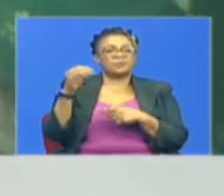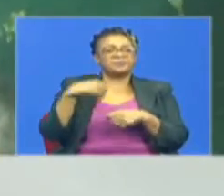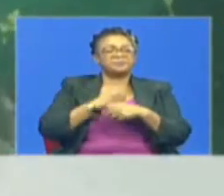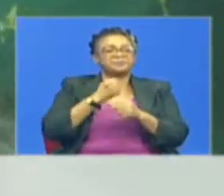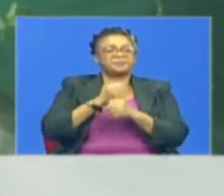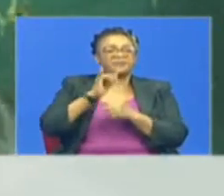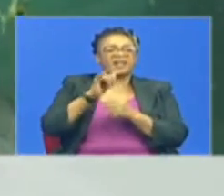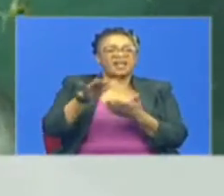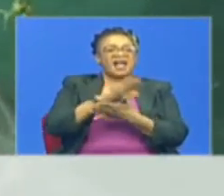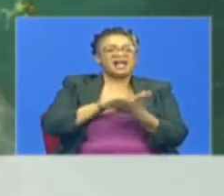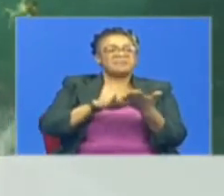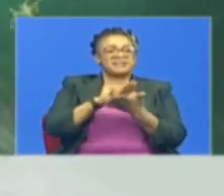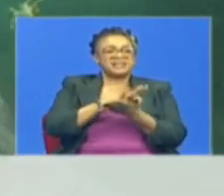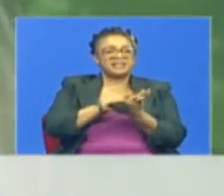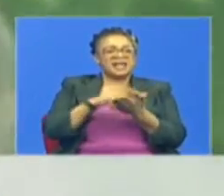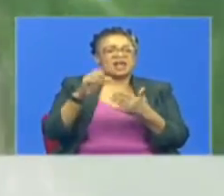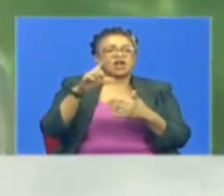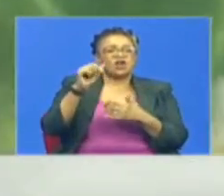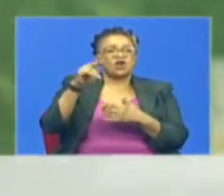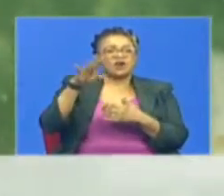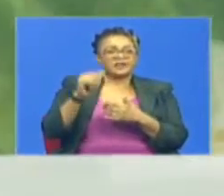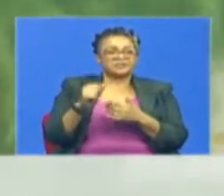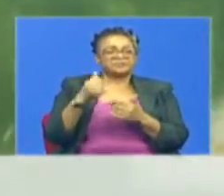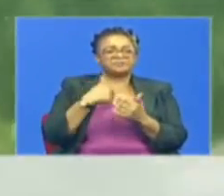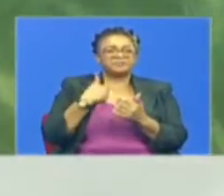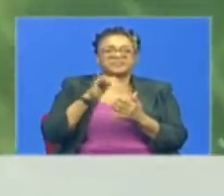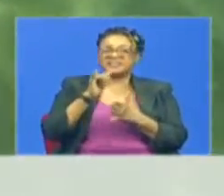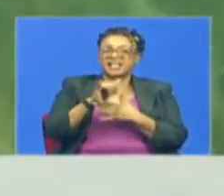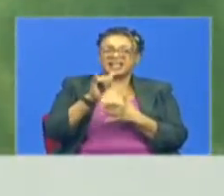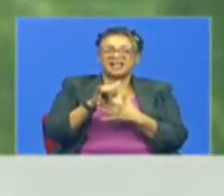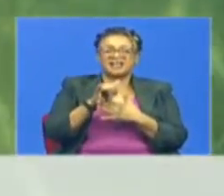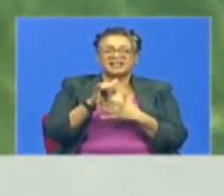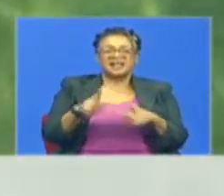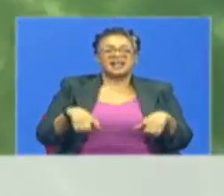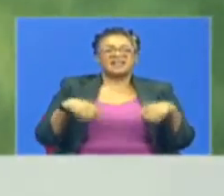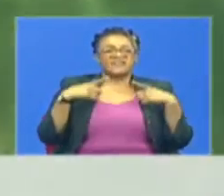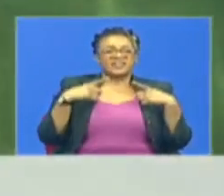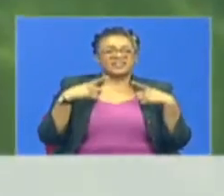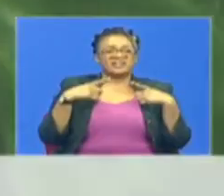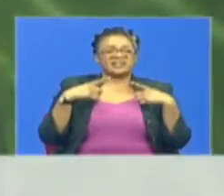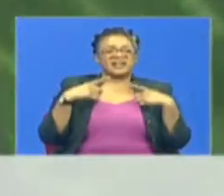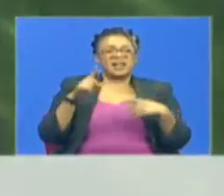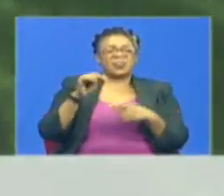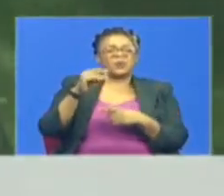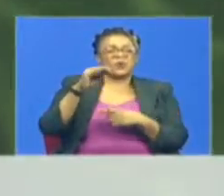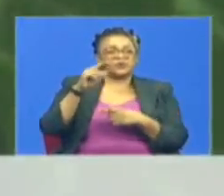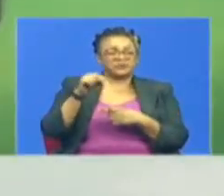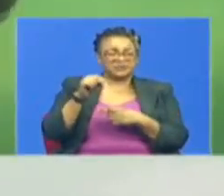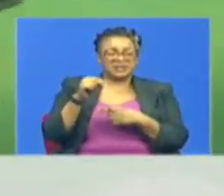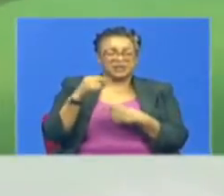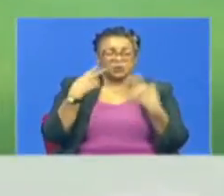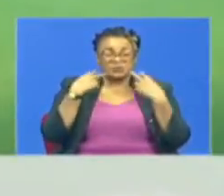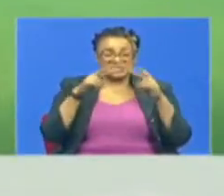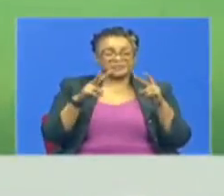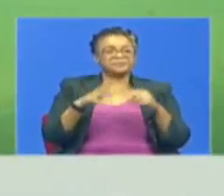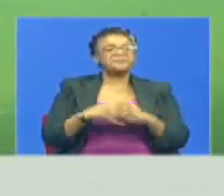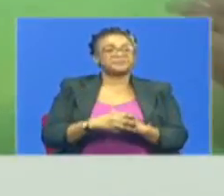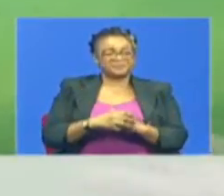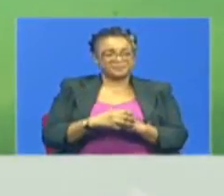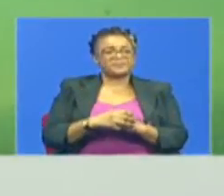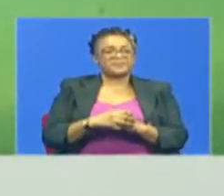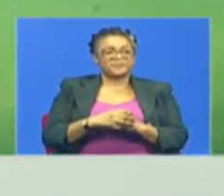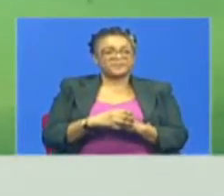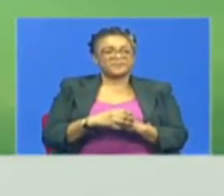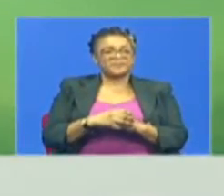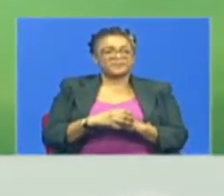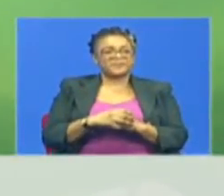habitat, and Gloria will have to soon get accustomed to living in a pond. Look at her. All right, back after this